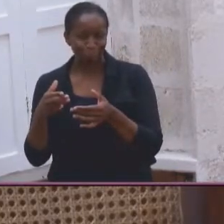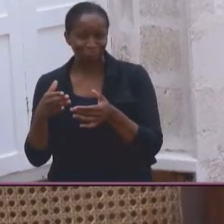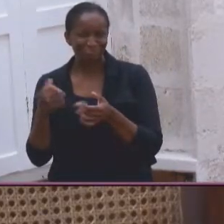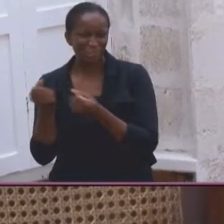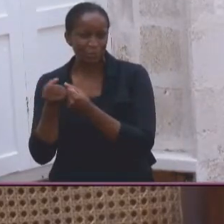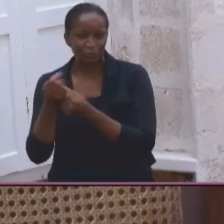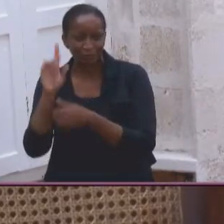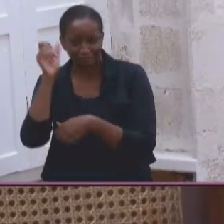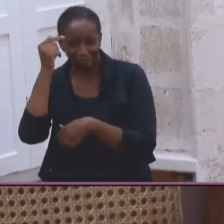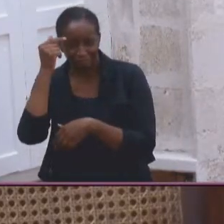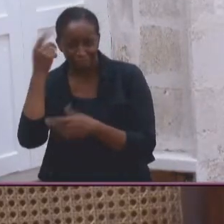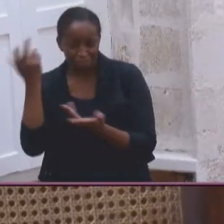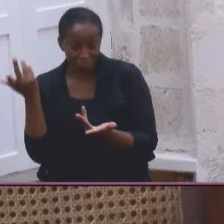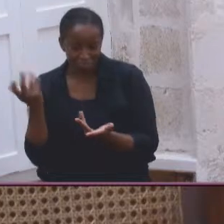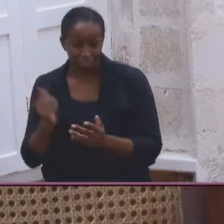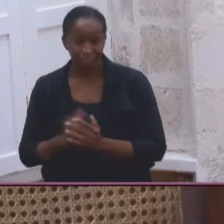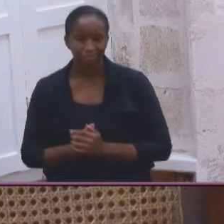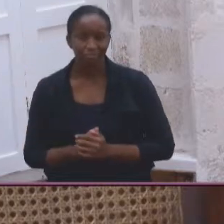That